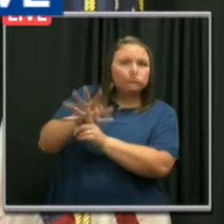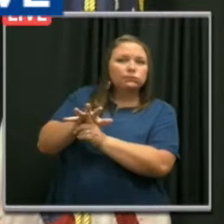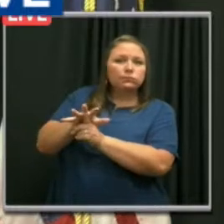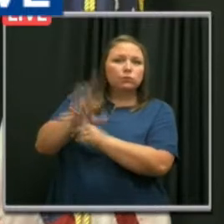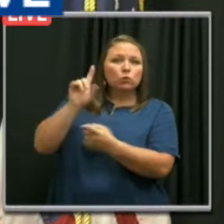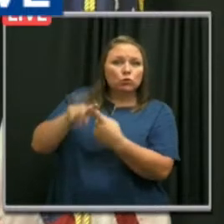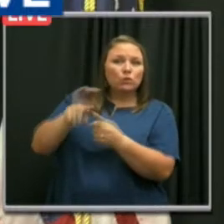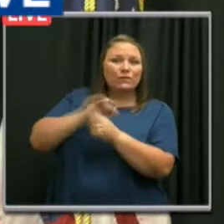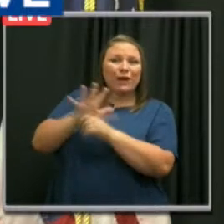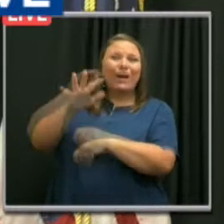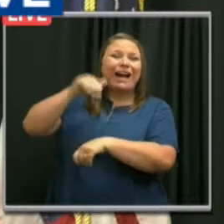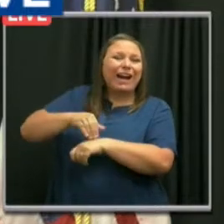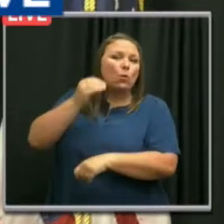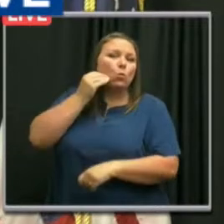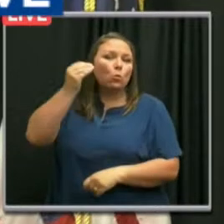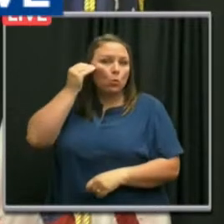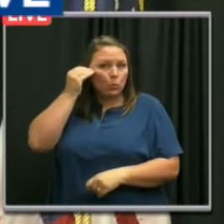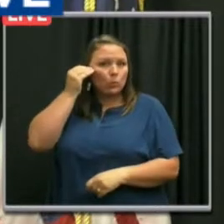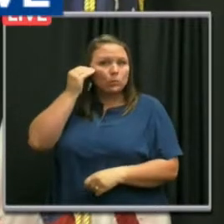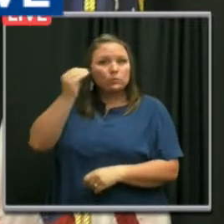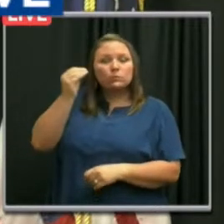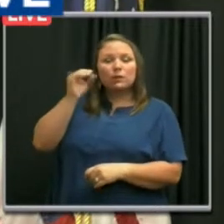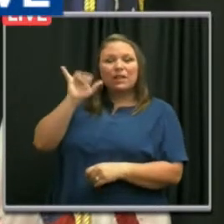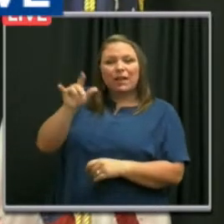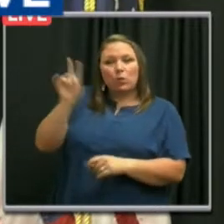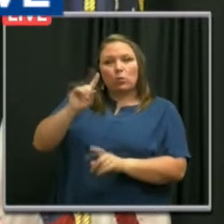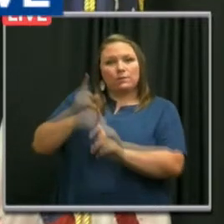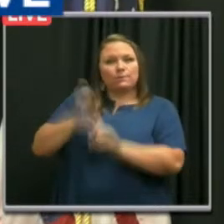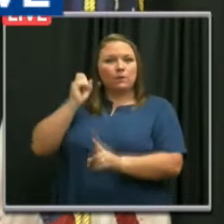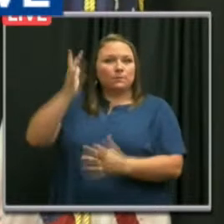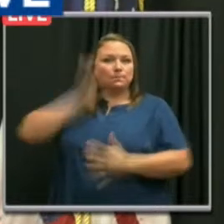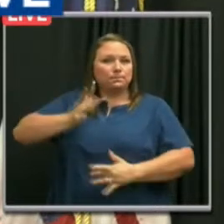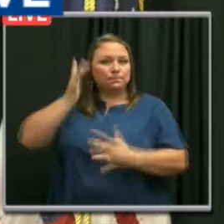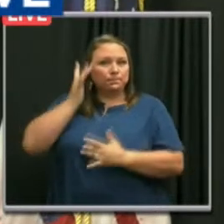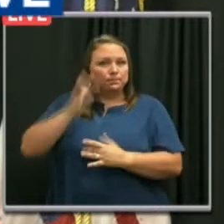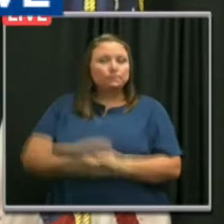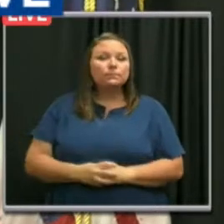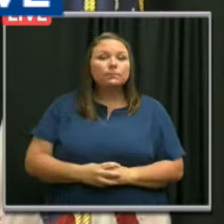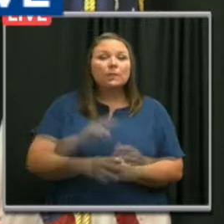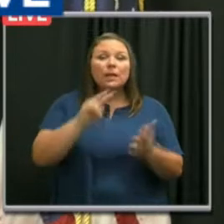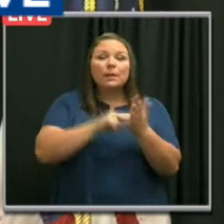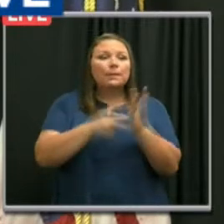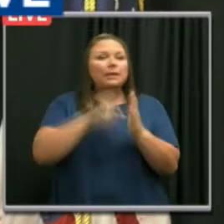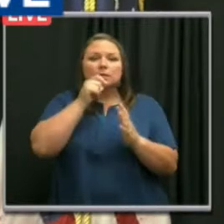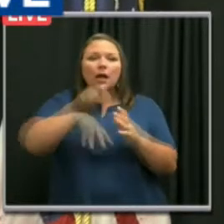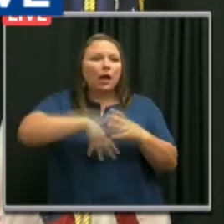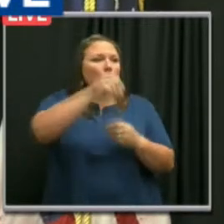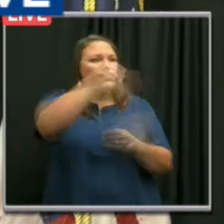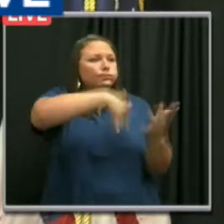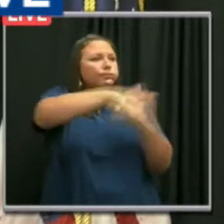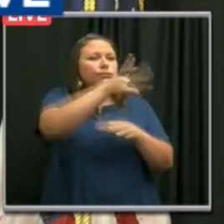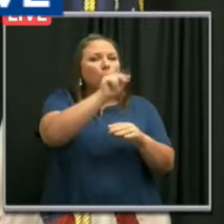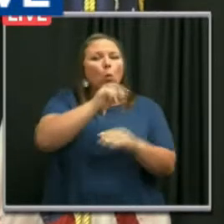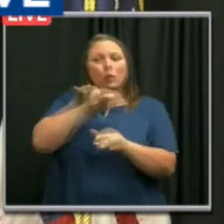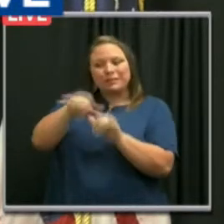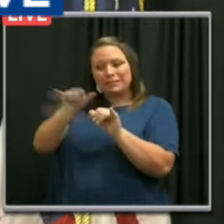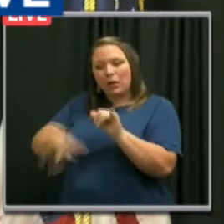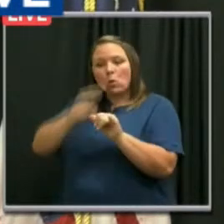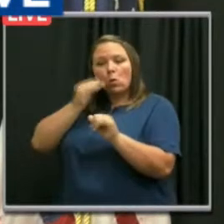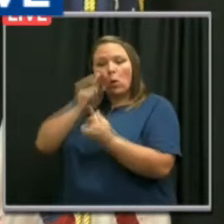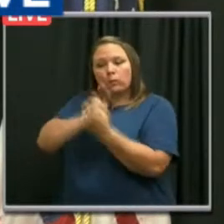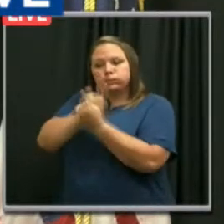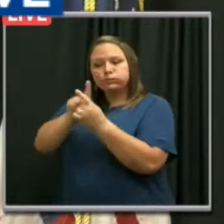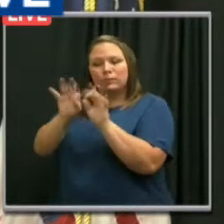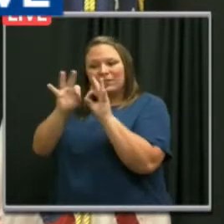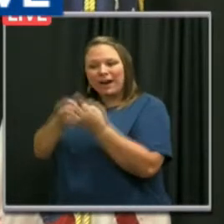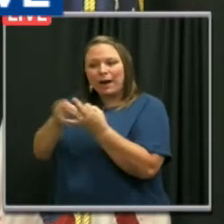virus in the home as their most likely source of an infection, meaning not through community spread. In